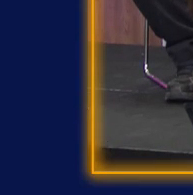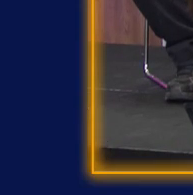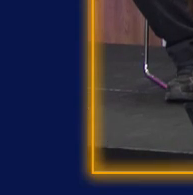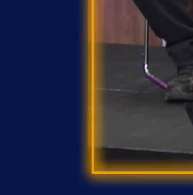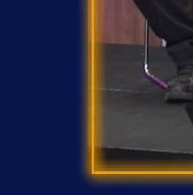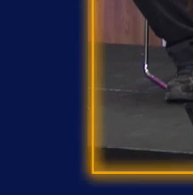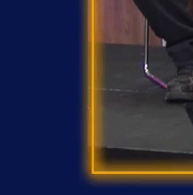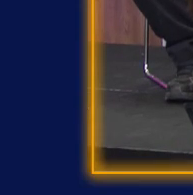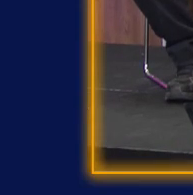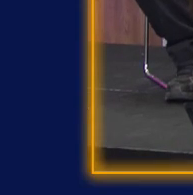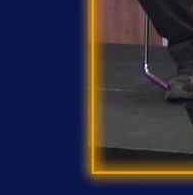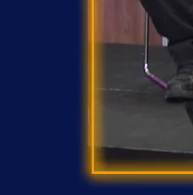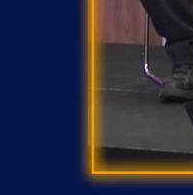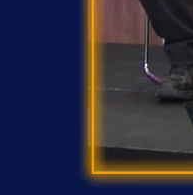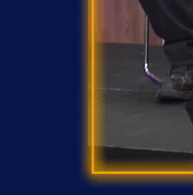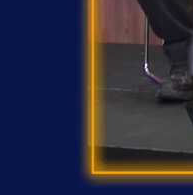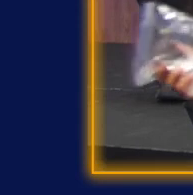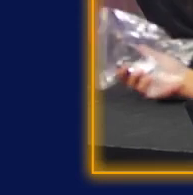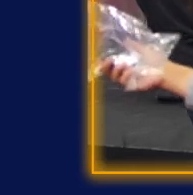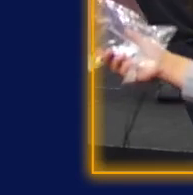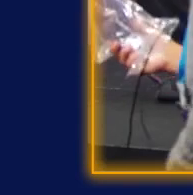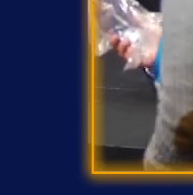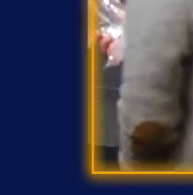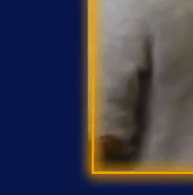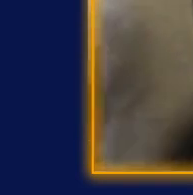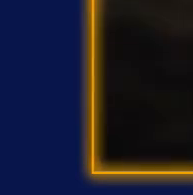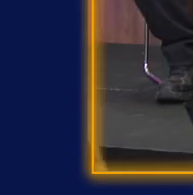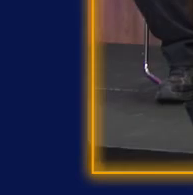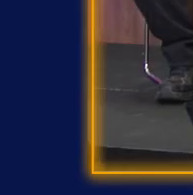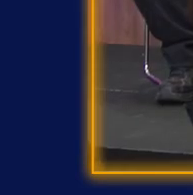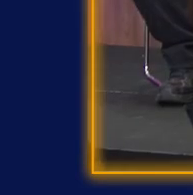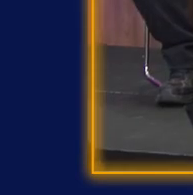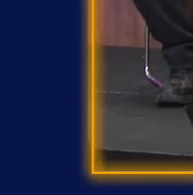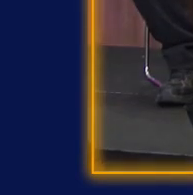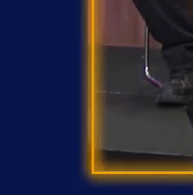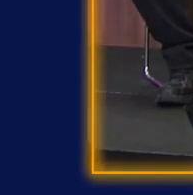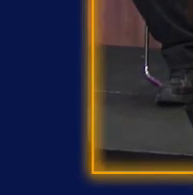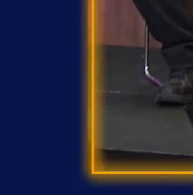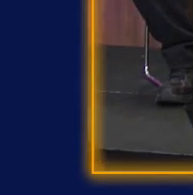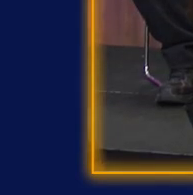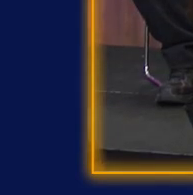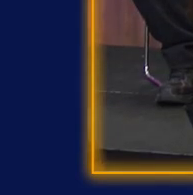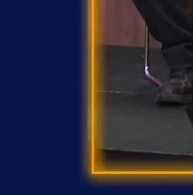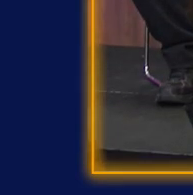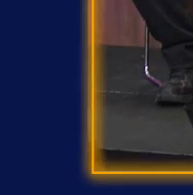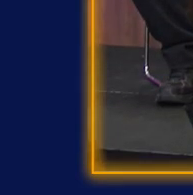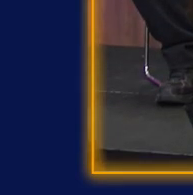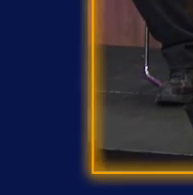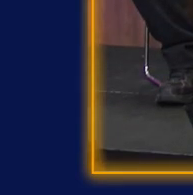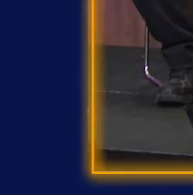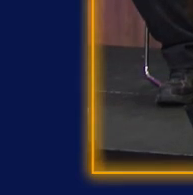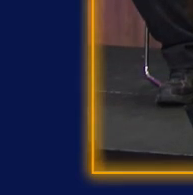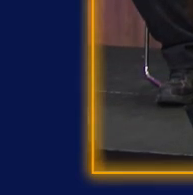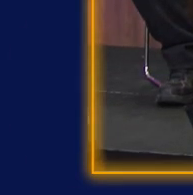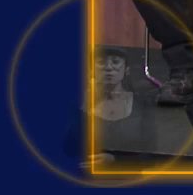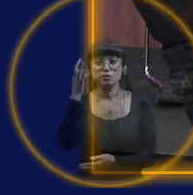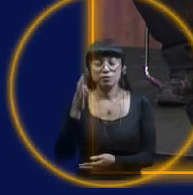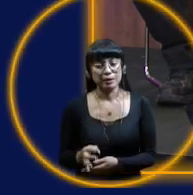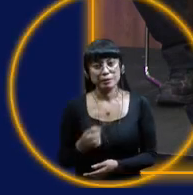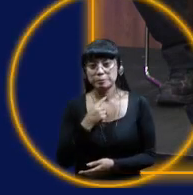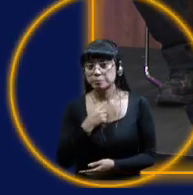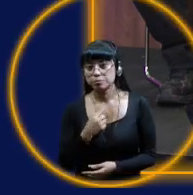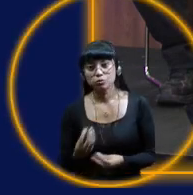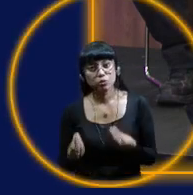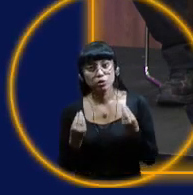Grease soundtrack and just being like really in love with words. And I've always